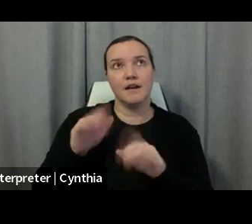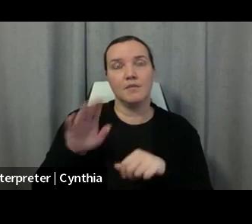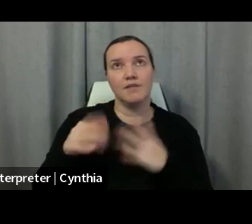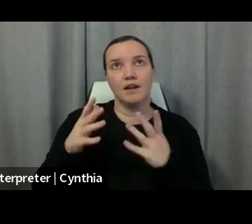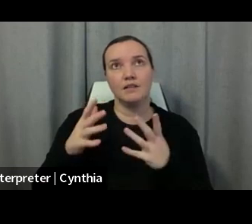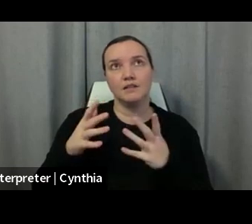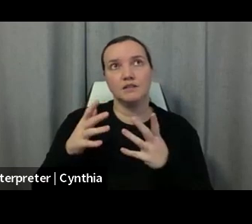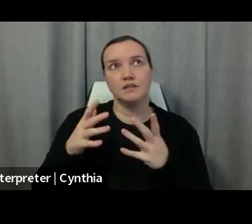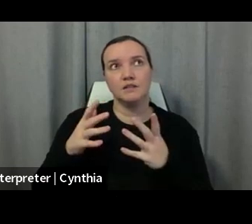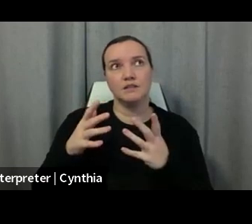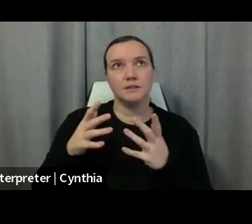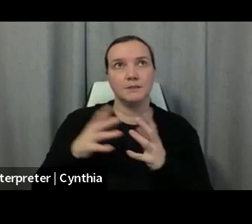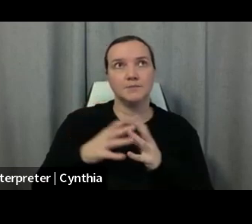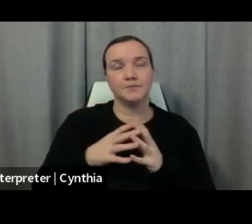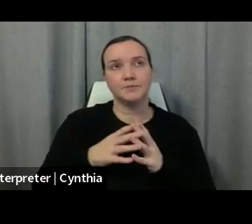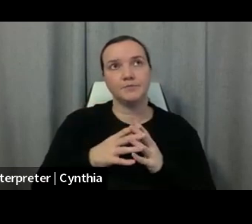overly